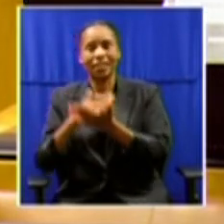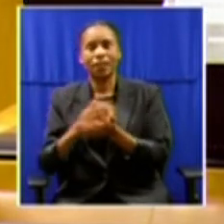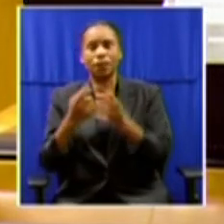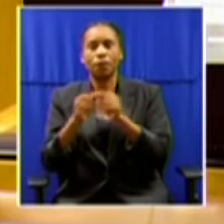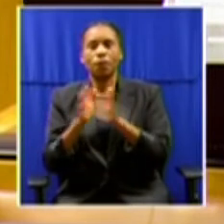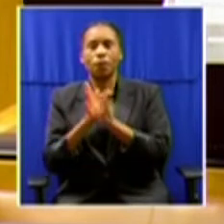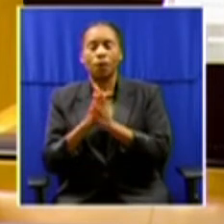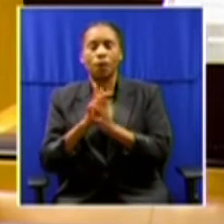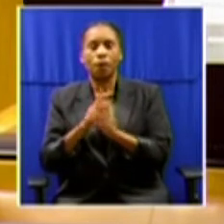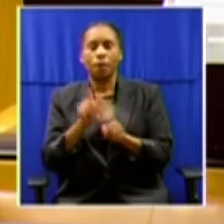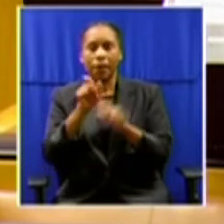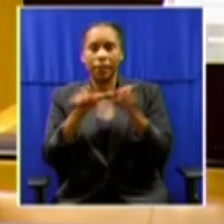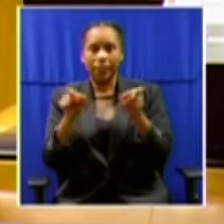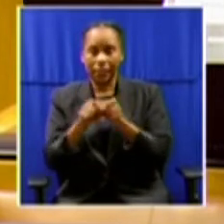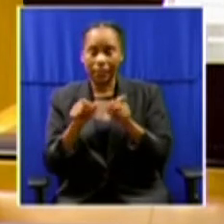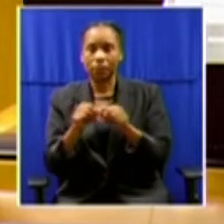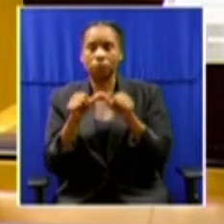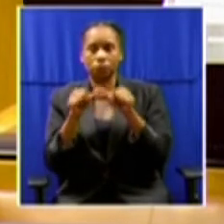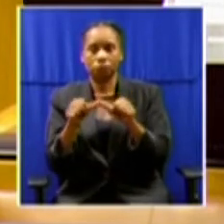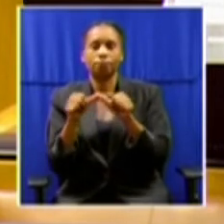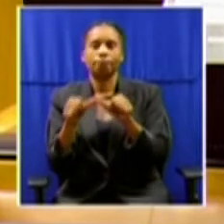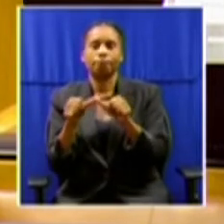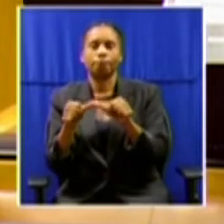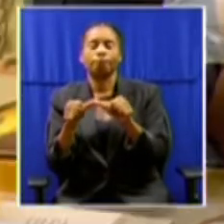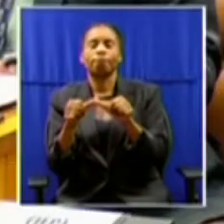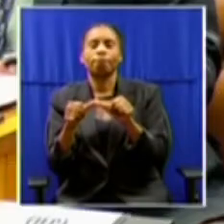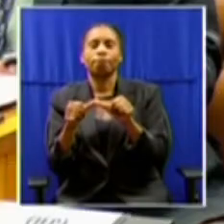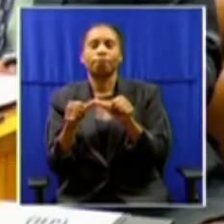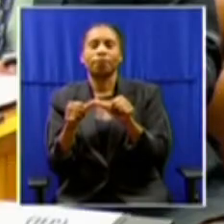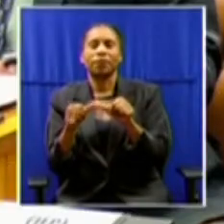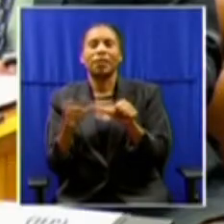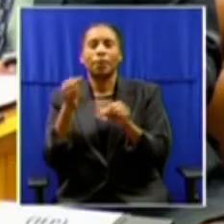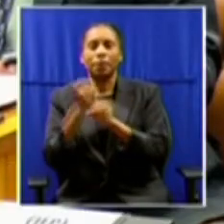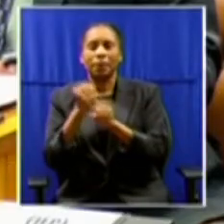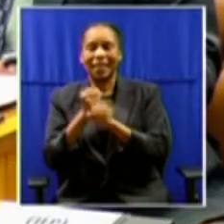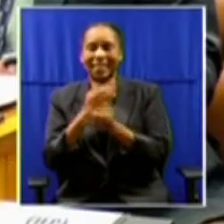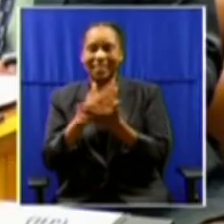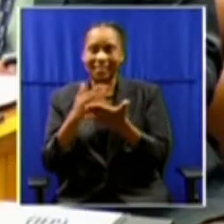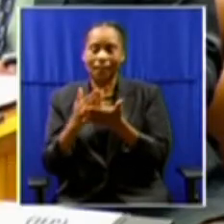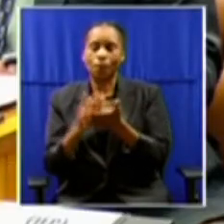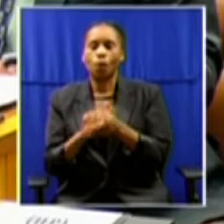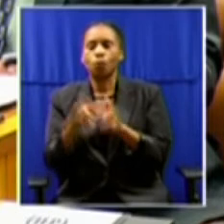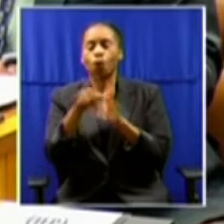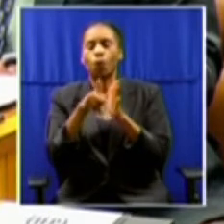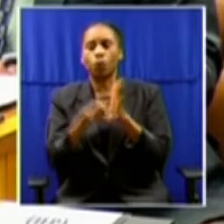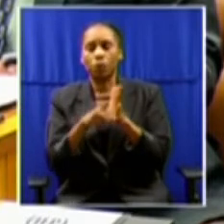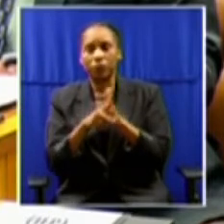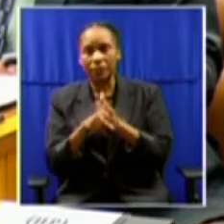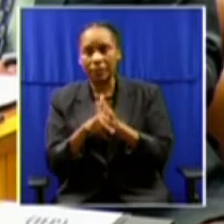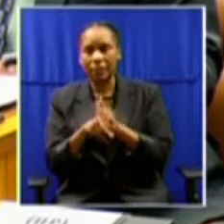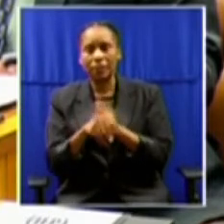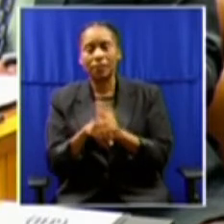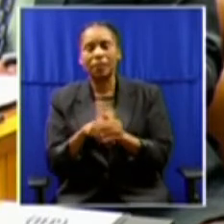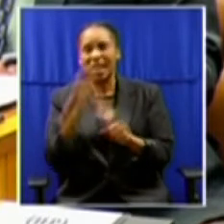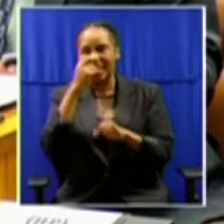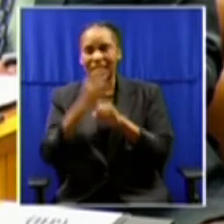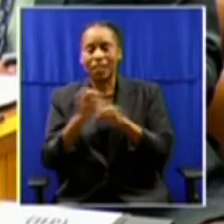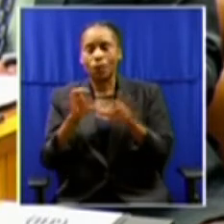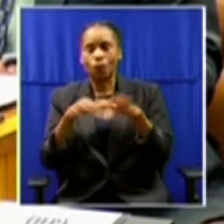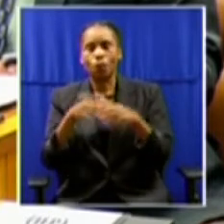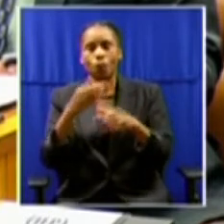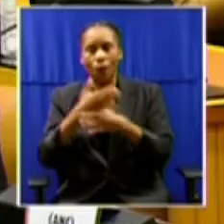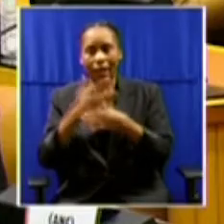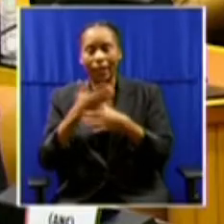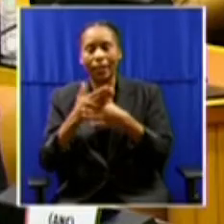and custodial staff continues, resulting in some programs that are required group work intervention to take